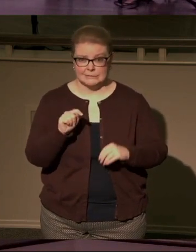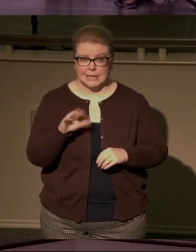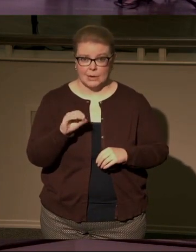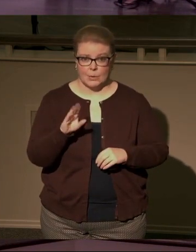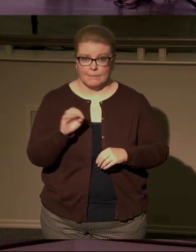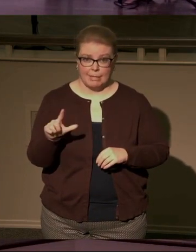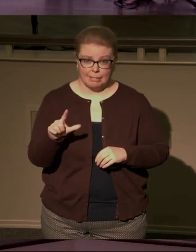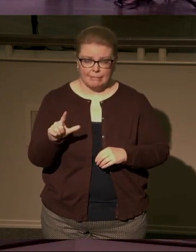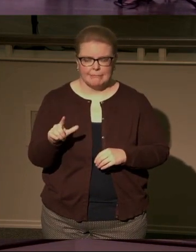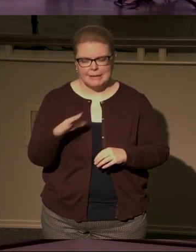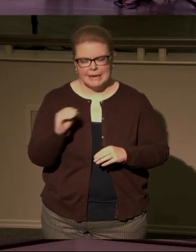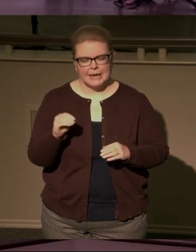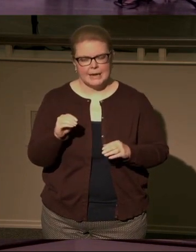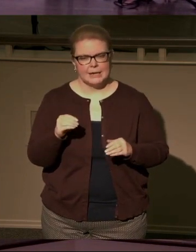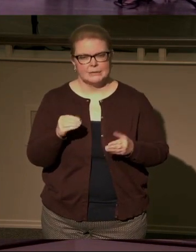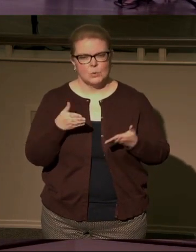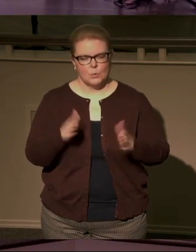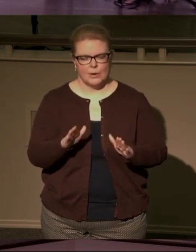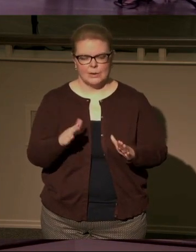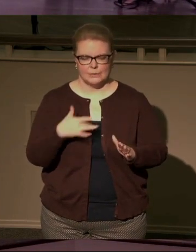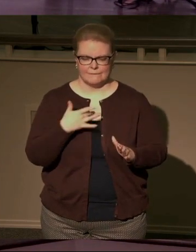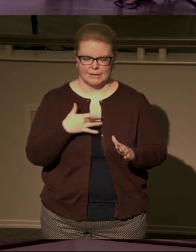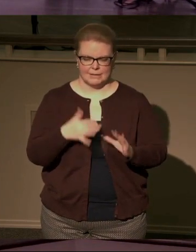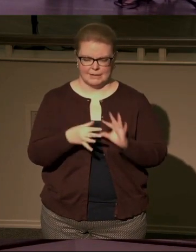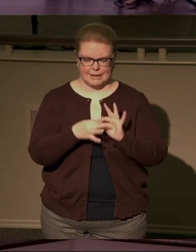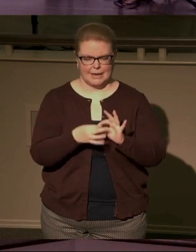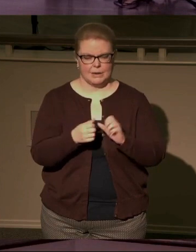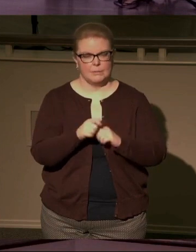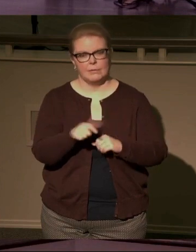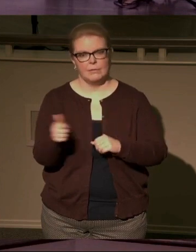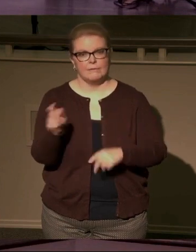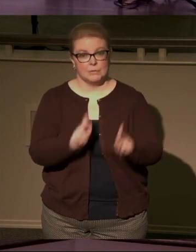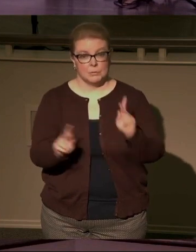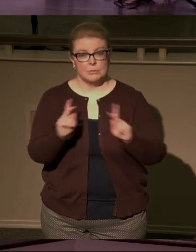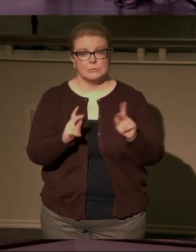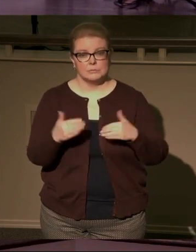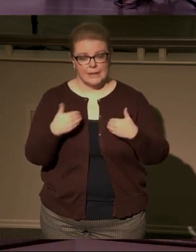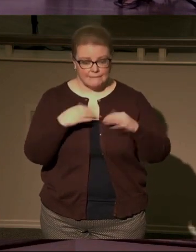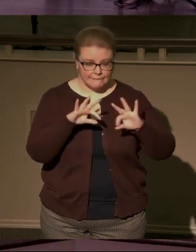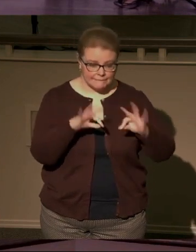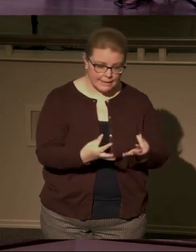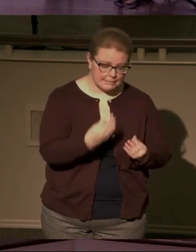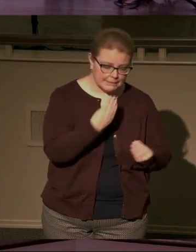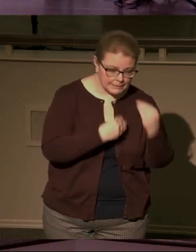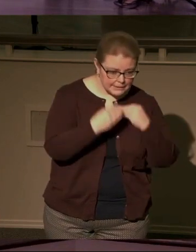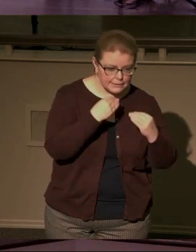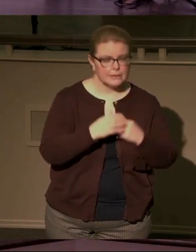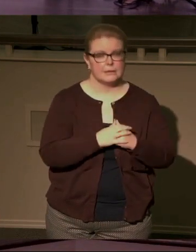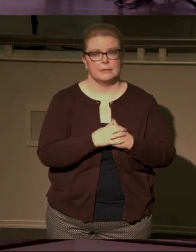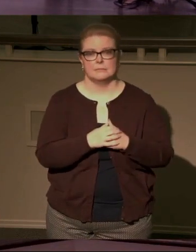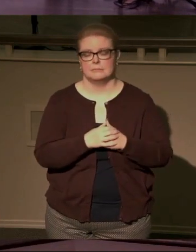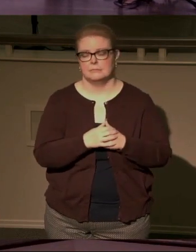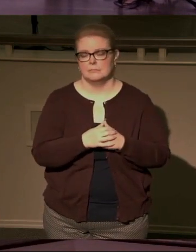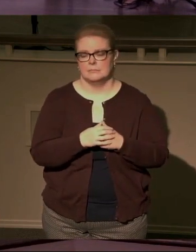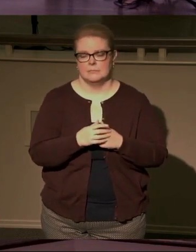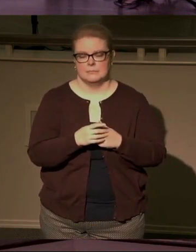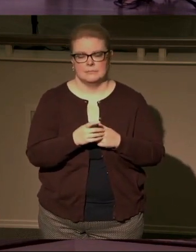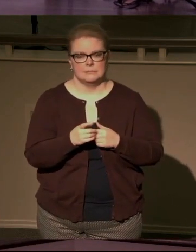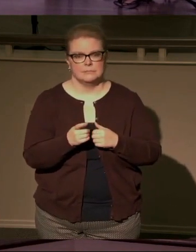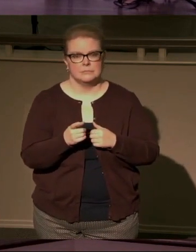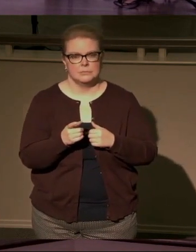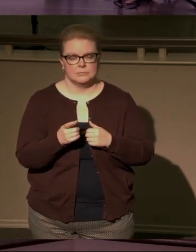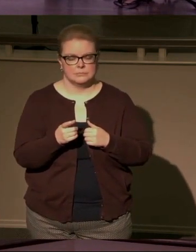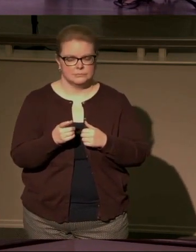And it's a way for you to just be connected with other folks. And so you can have a family meal, these people, you get in the, this